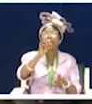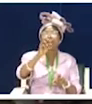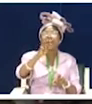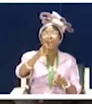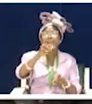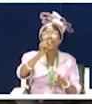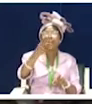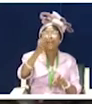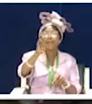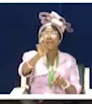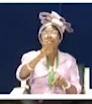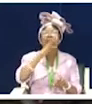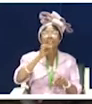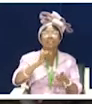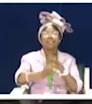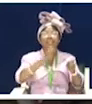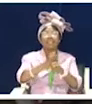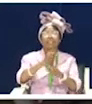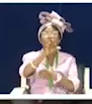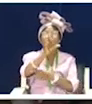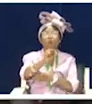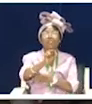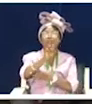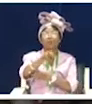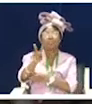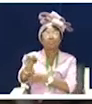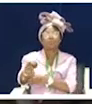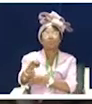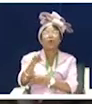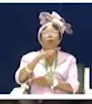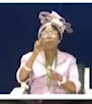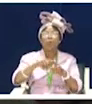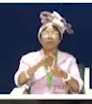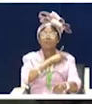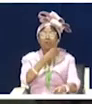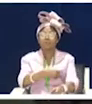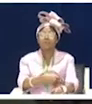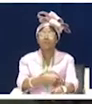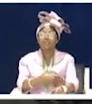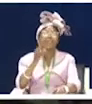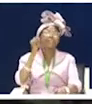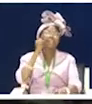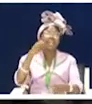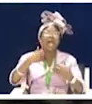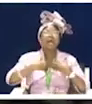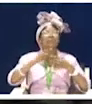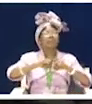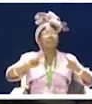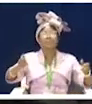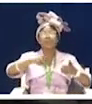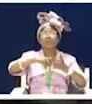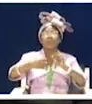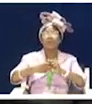year 2022, whilst pregnant, she had a lot of health complications,